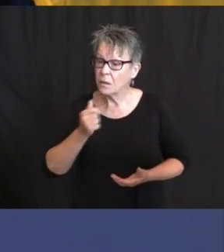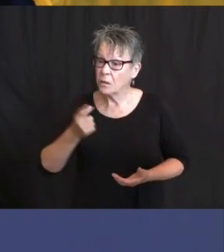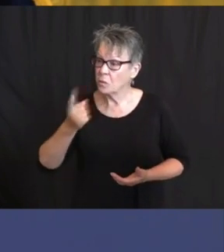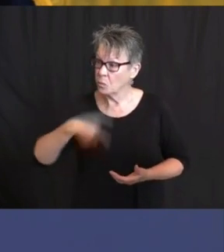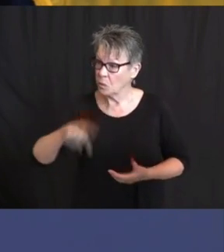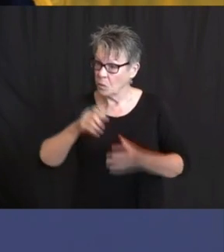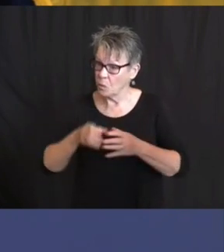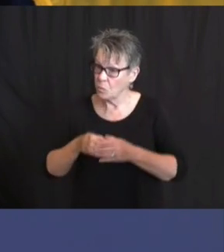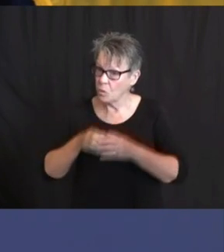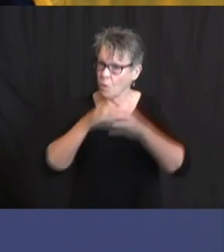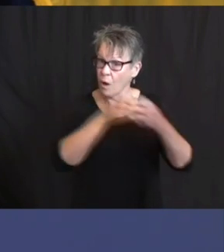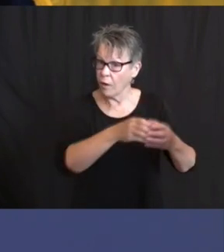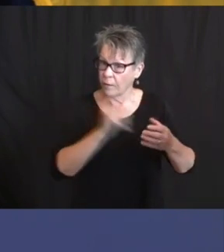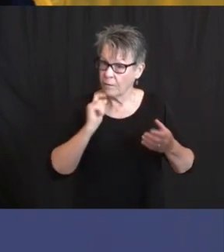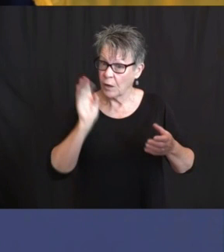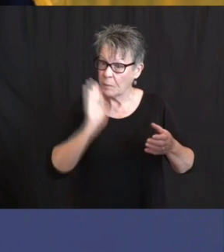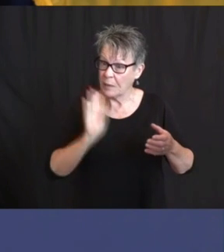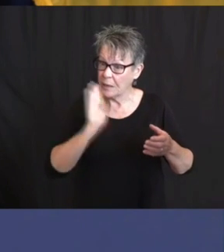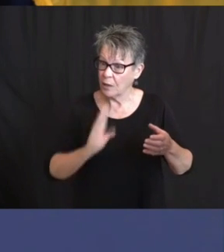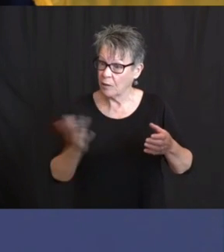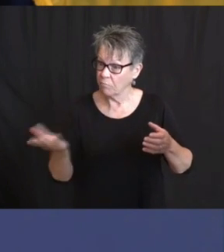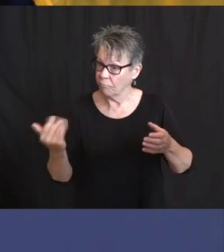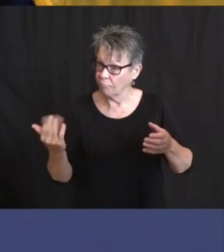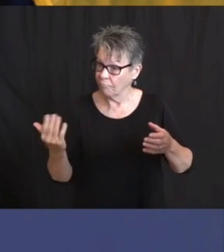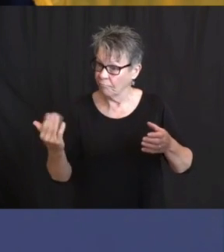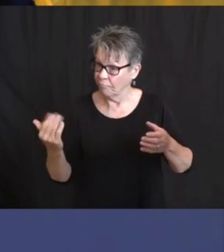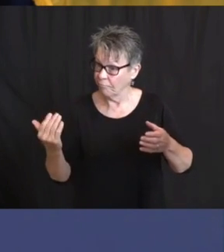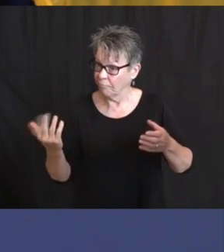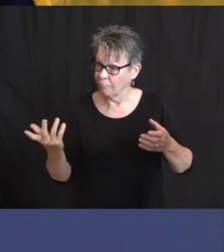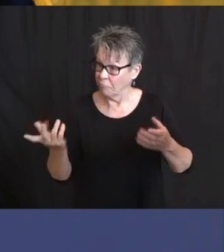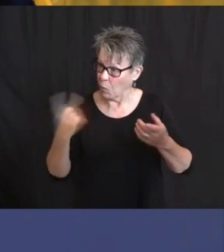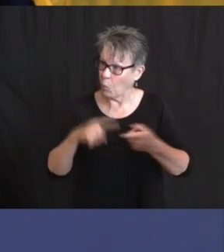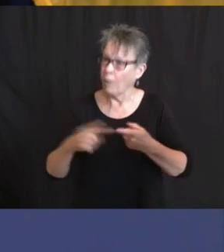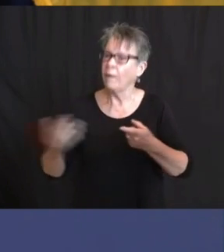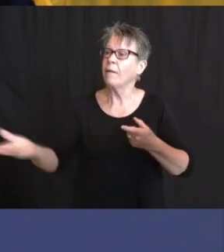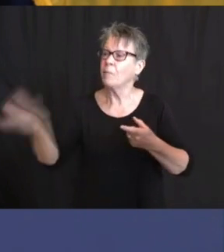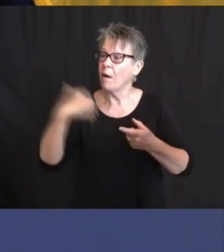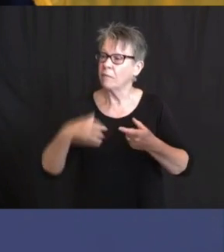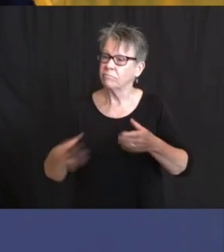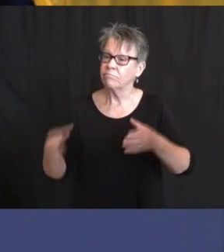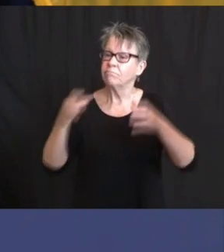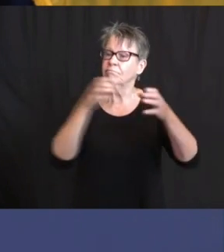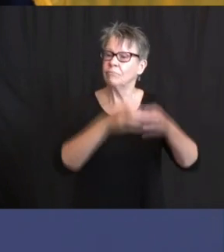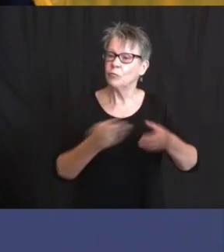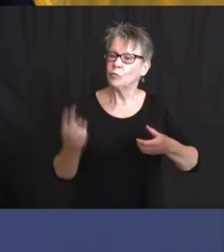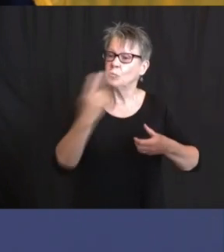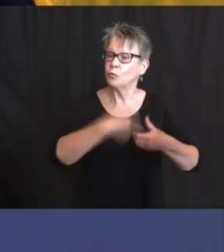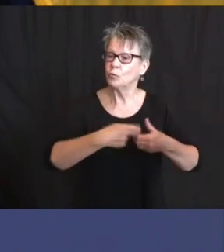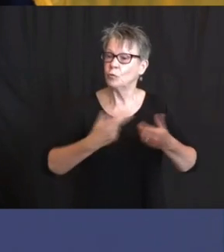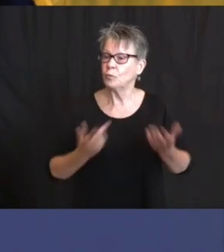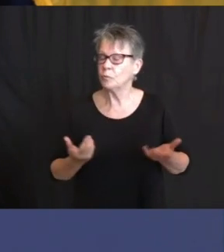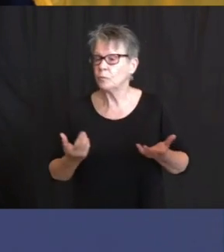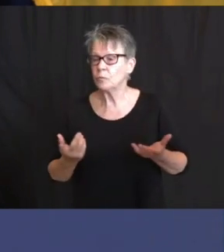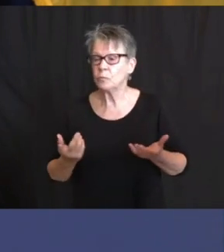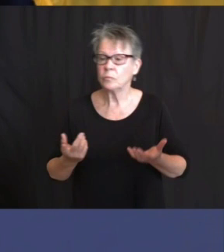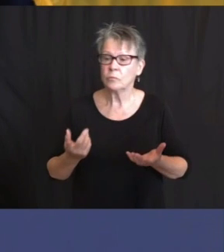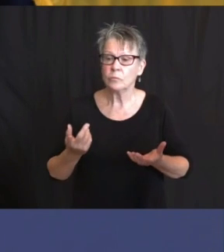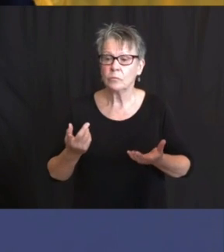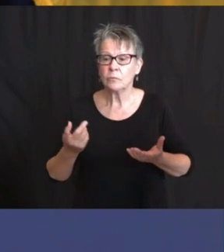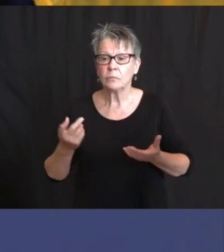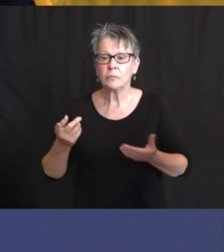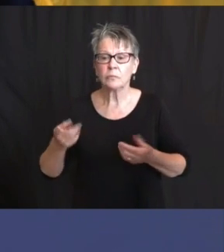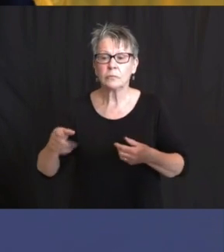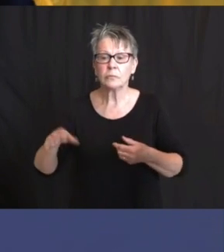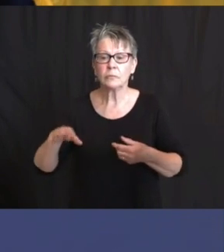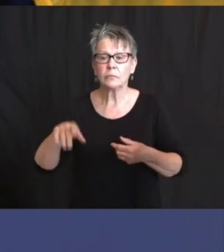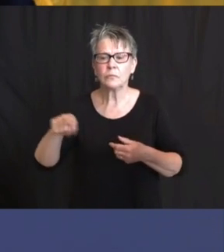Secretary Smith Ellis, could you be a little more specific? A lot of the stuff you said sounded kind of general and a little bit vague.